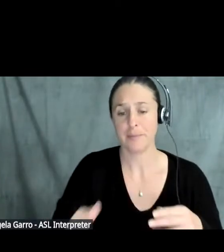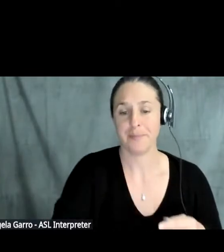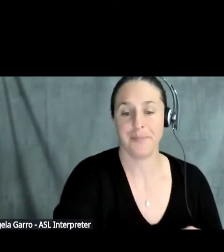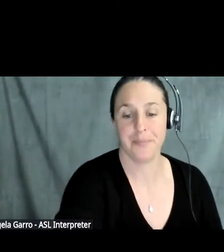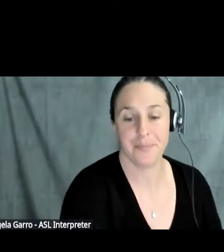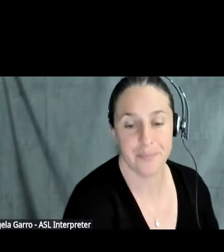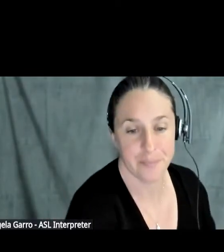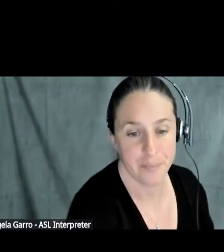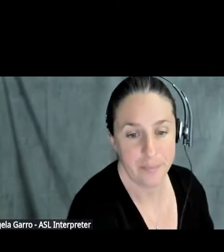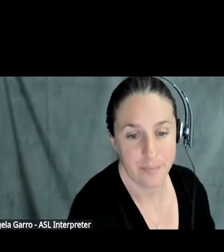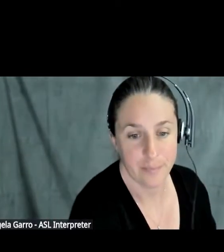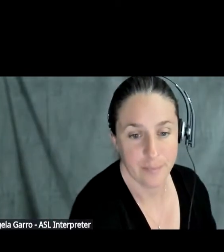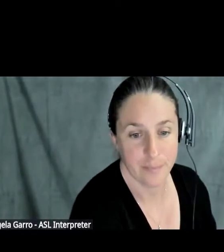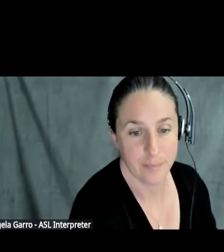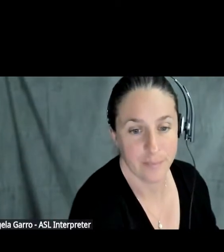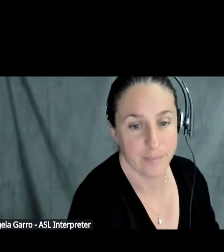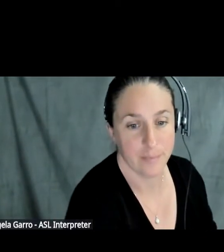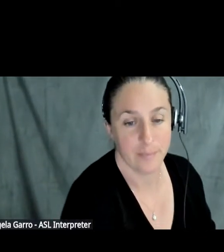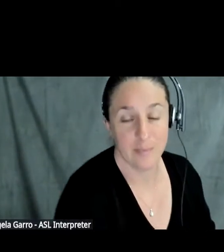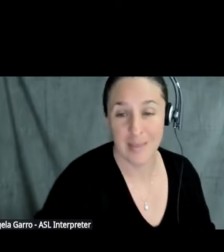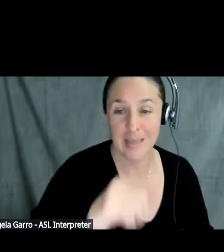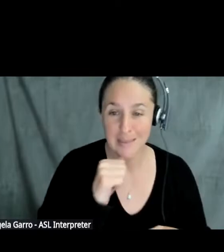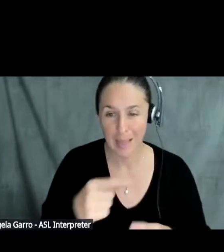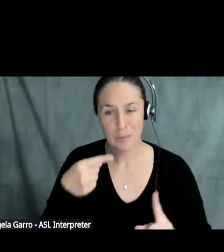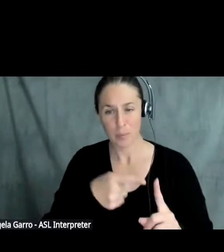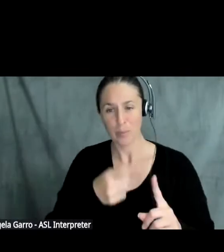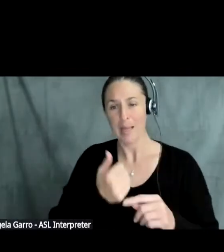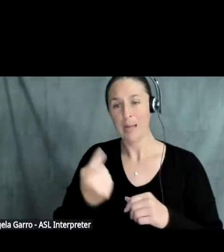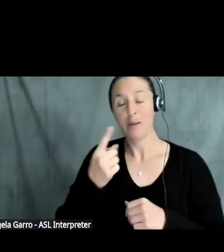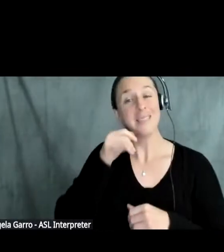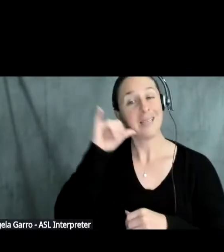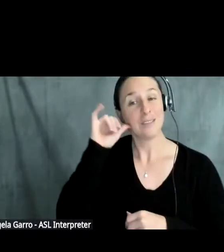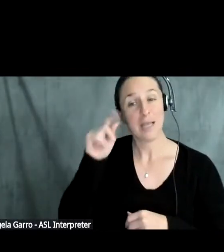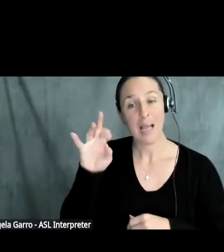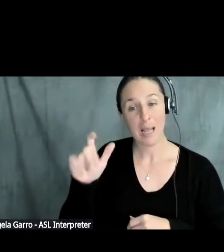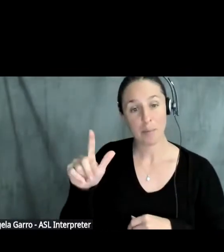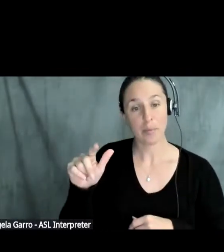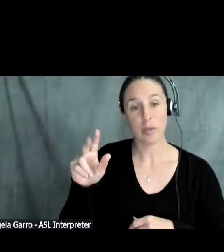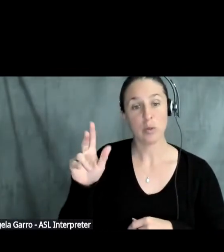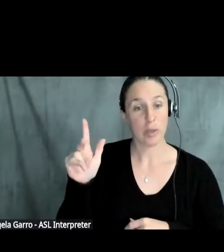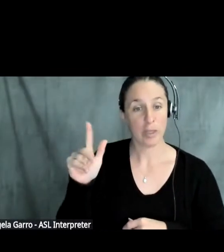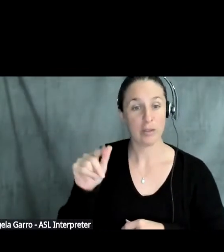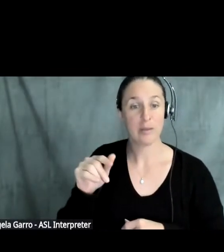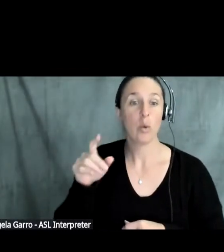not to put anybody on the spot, yesterday, April 23rd, was Administrative